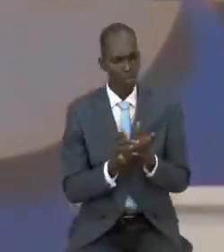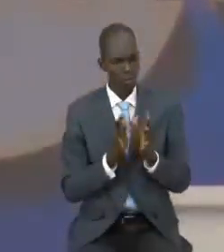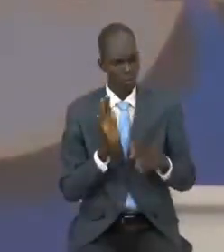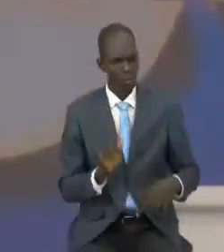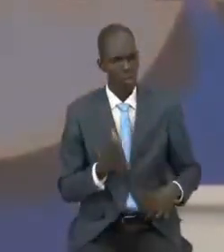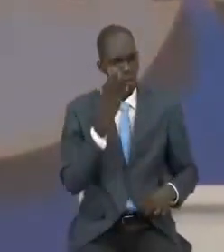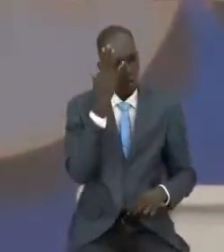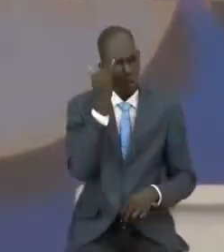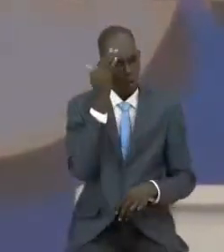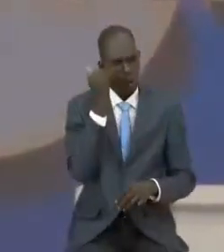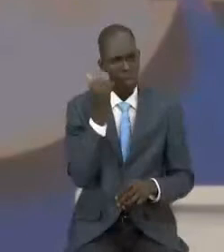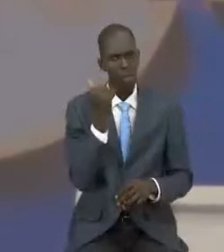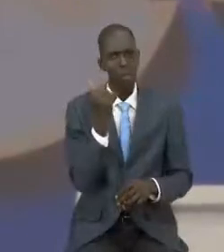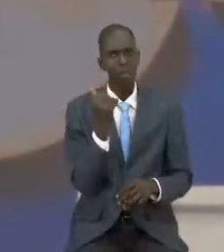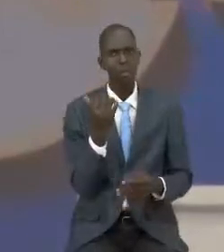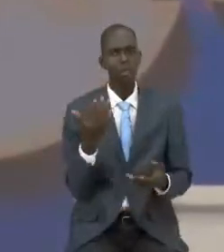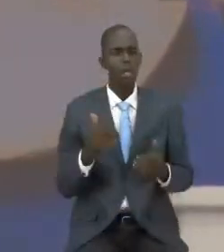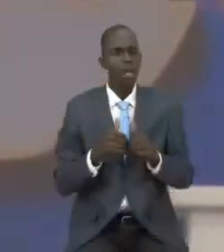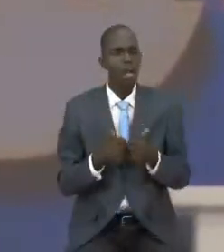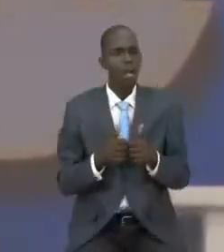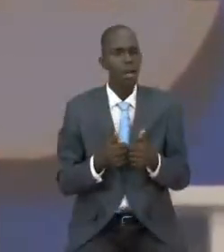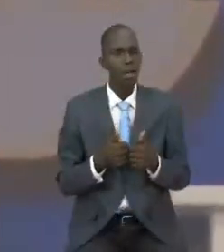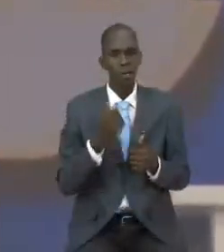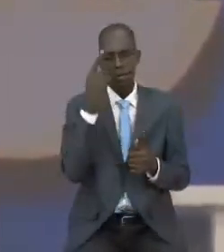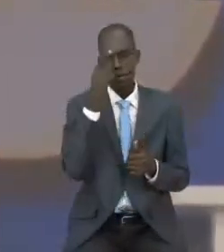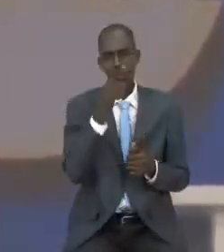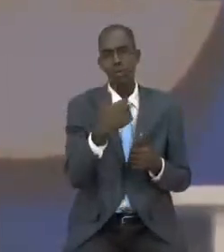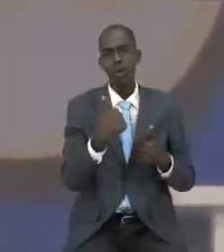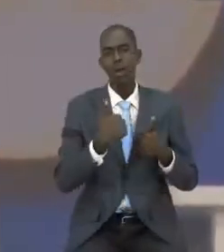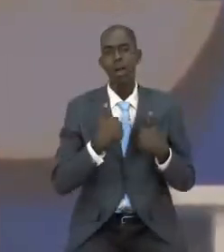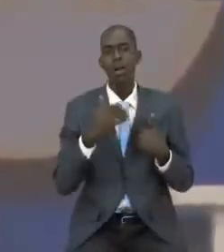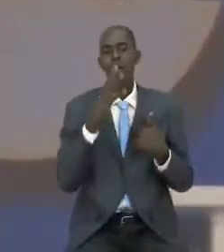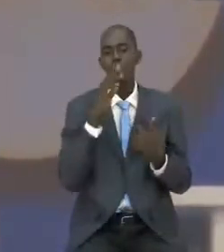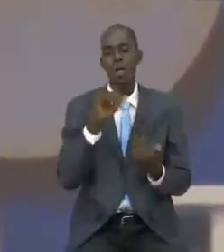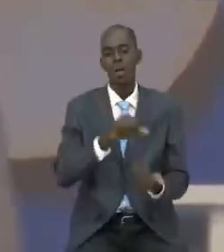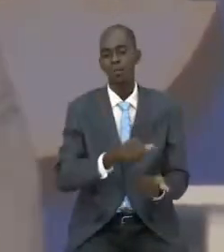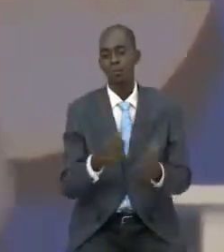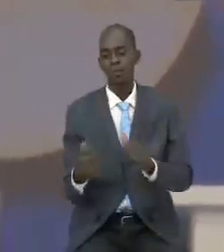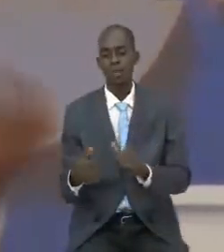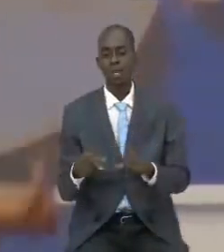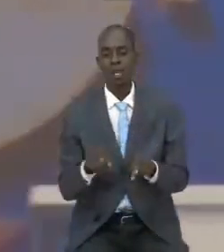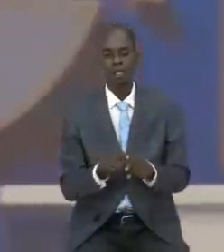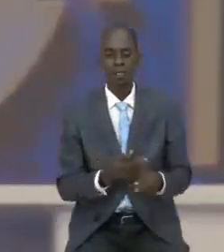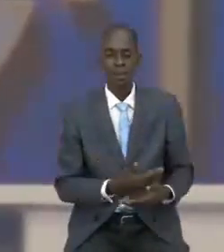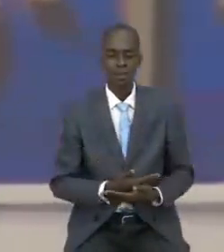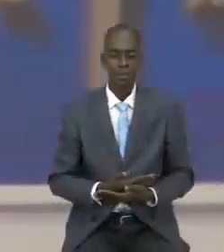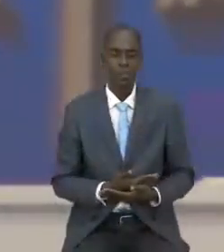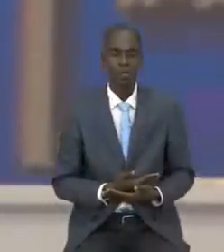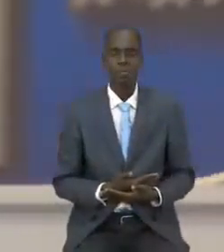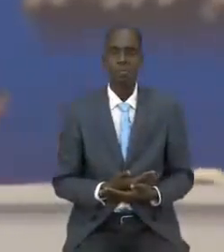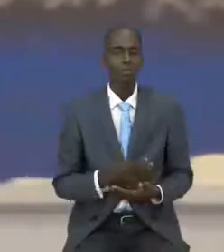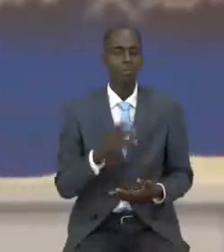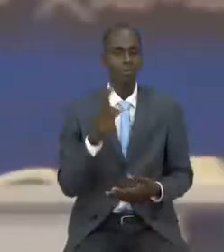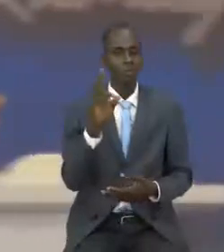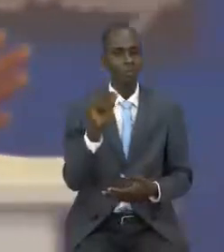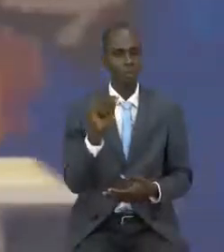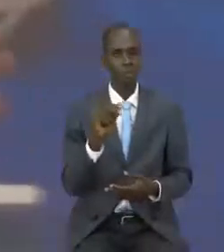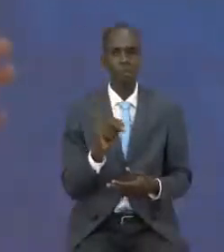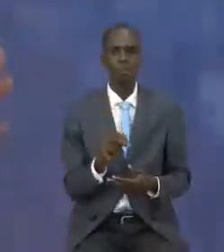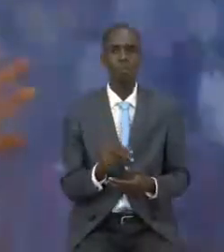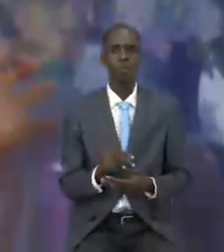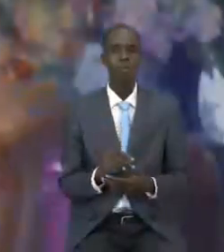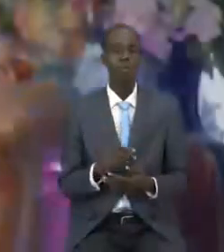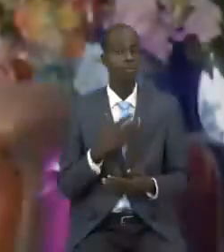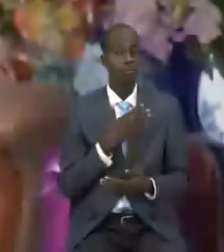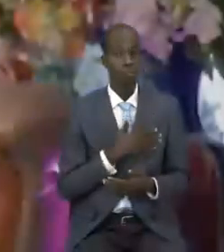Why? How? Because you are baptized as an infant. To start with, please,